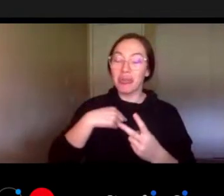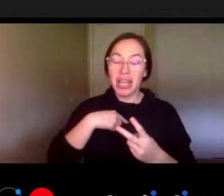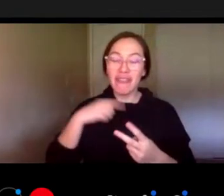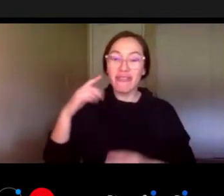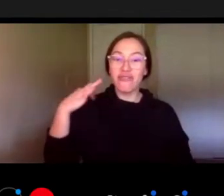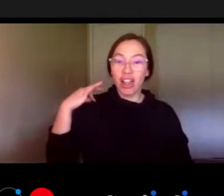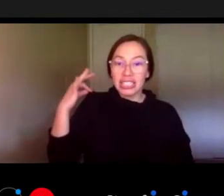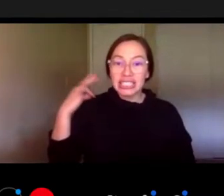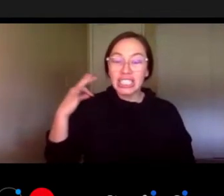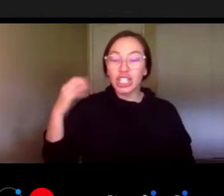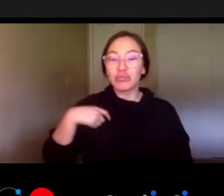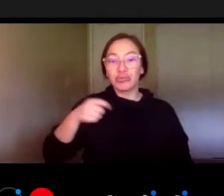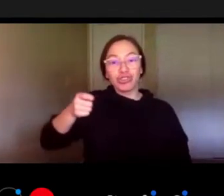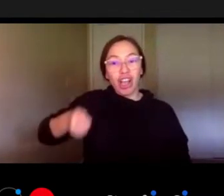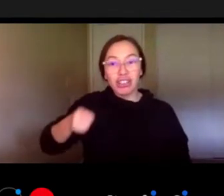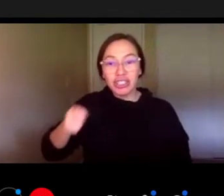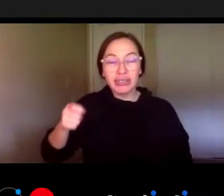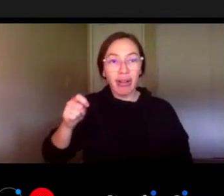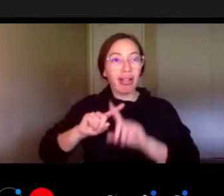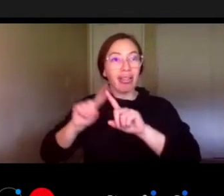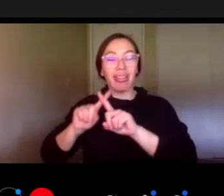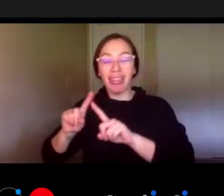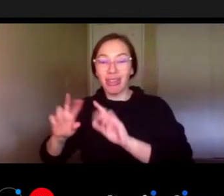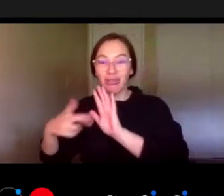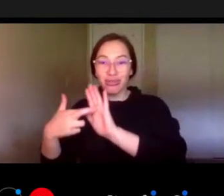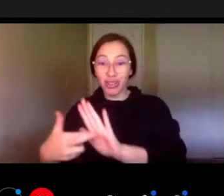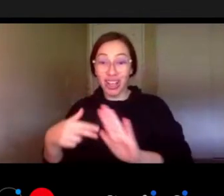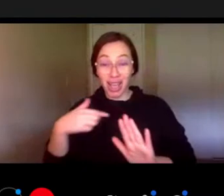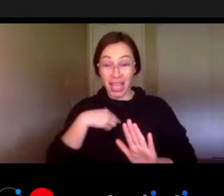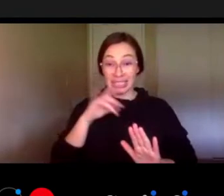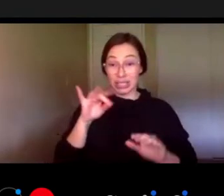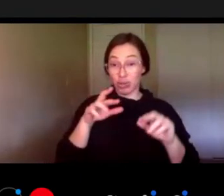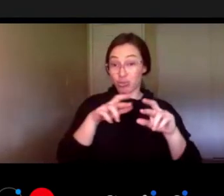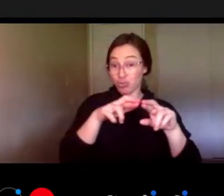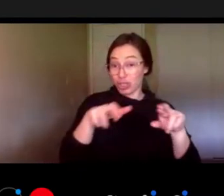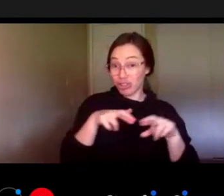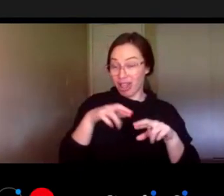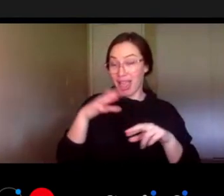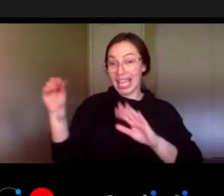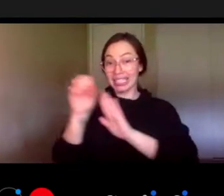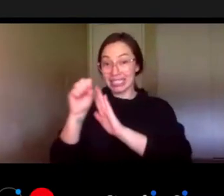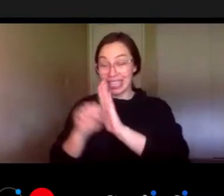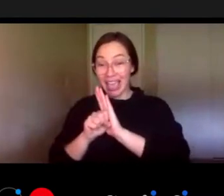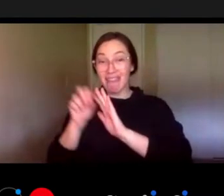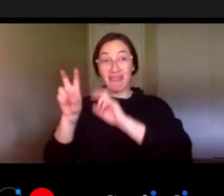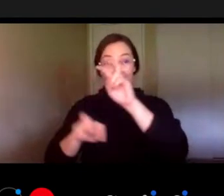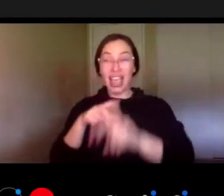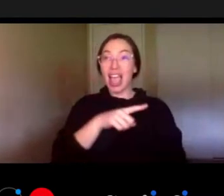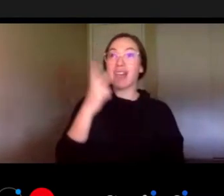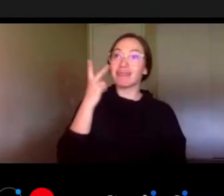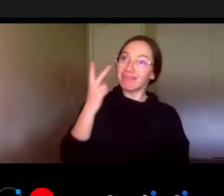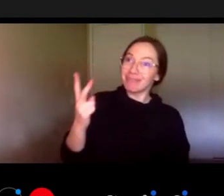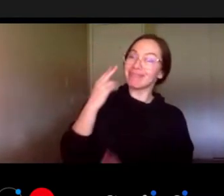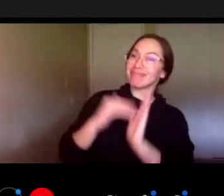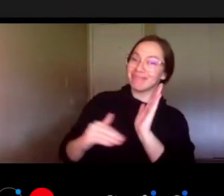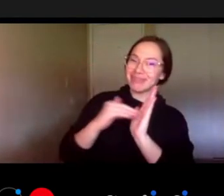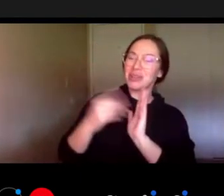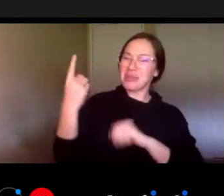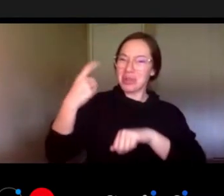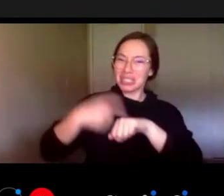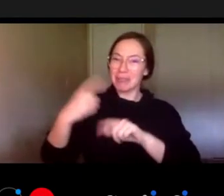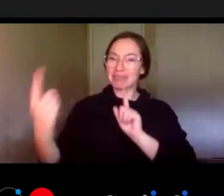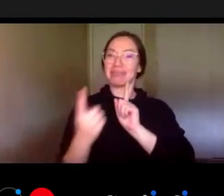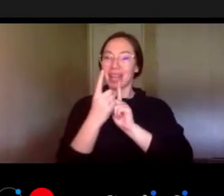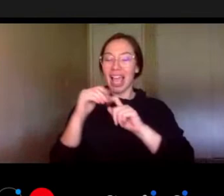fair. And I would judge at the regional fair and the state fair, and he would see me there. And he came up to me one time at